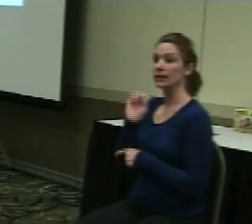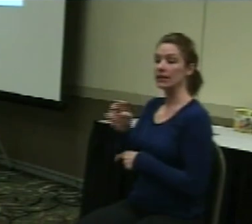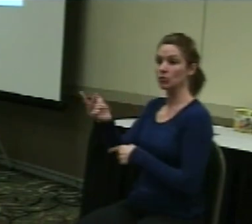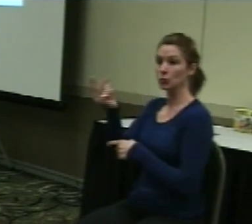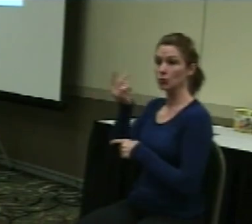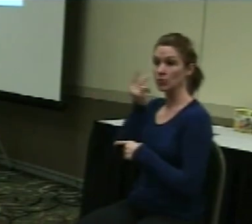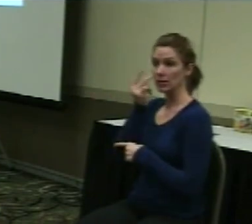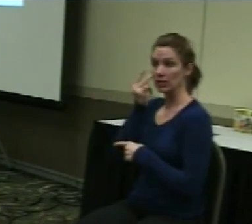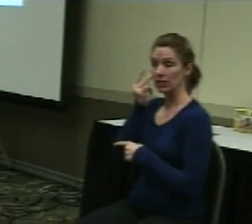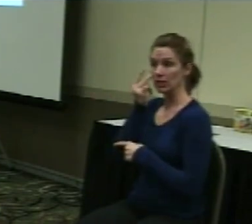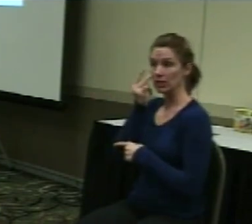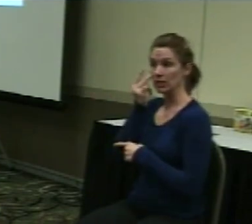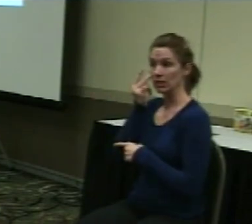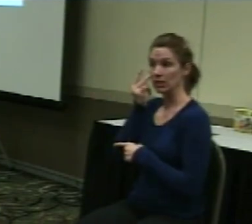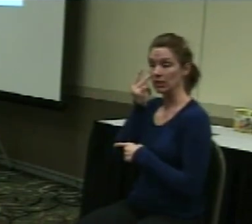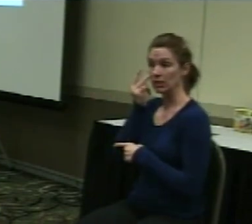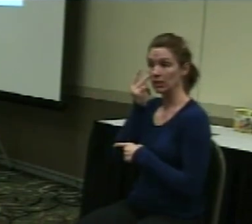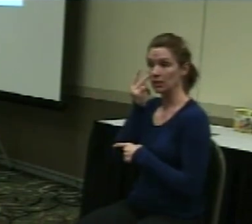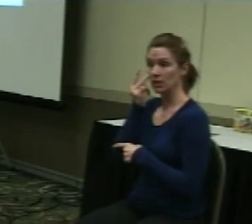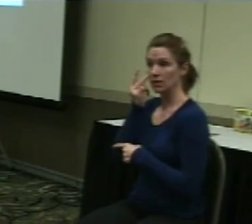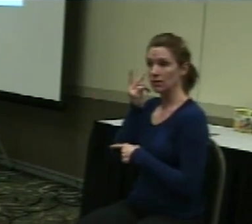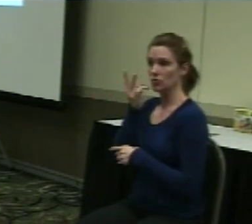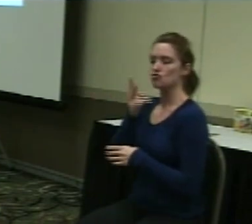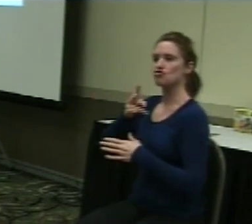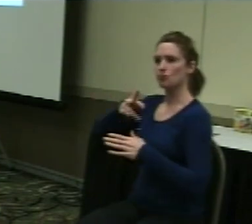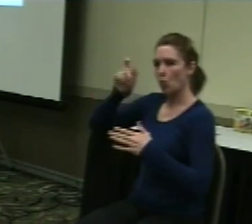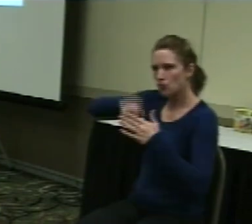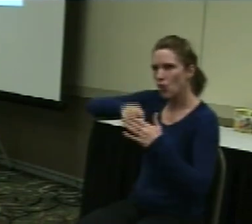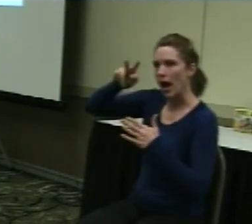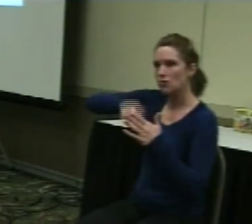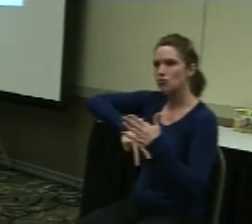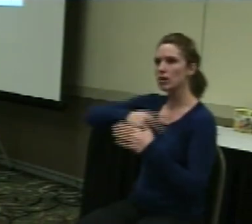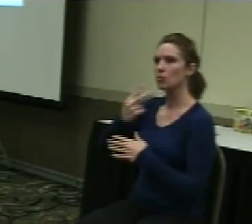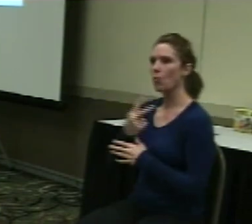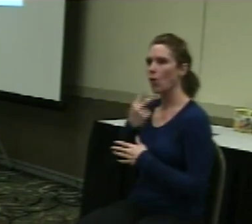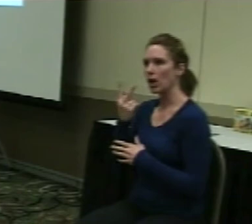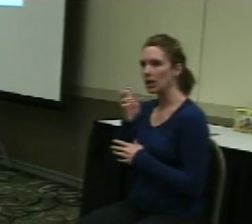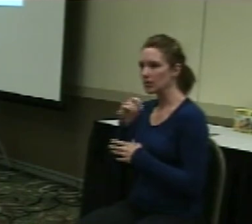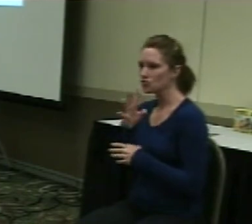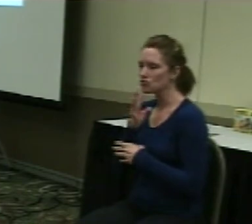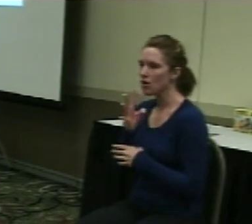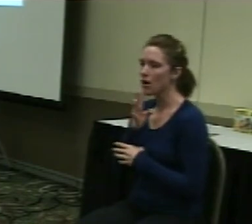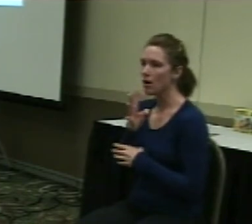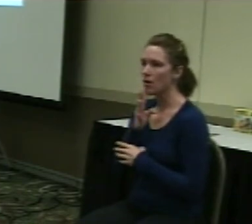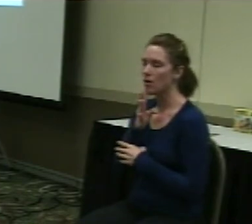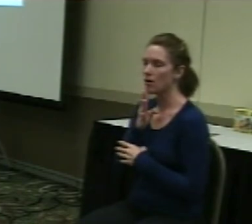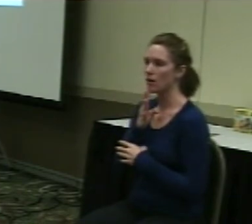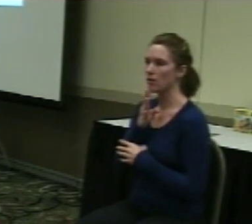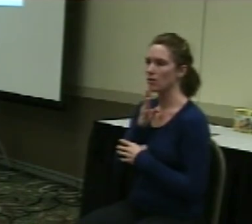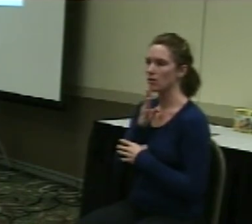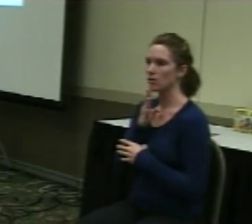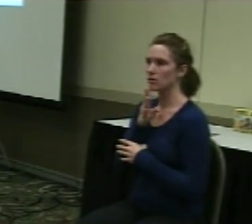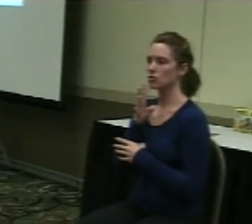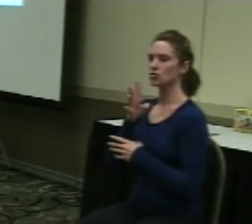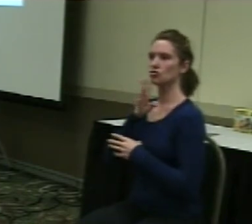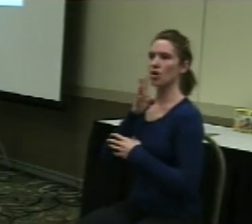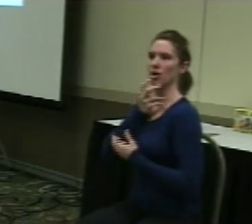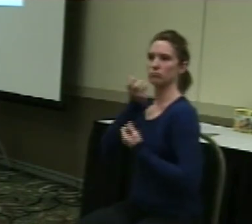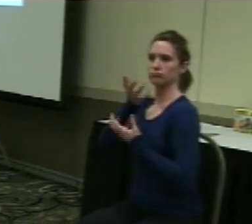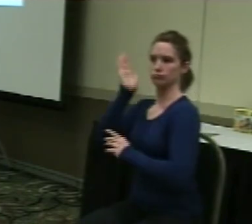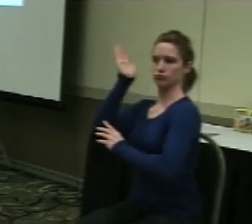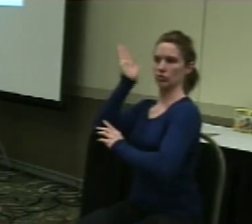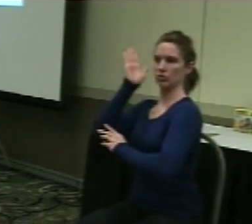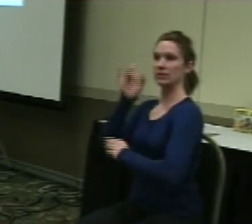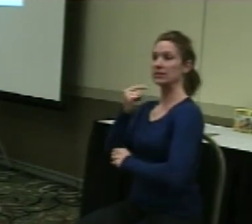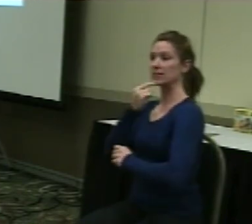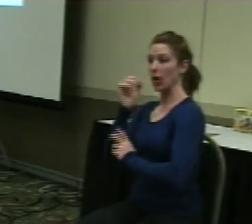see, write, to read orally? To talk, and that should be a new one there, the hit one. Talk out, orally say, are